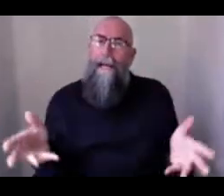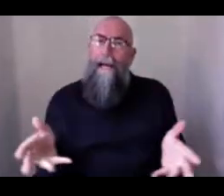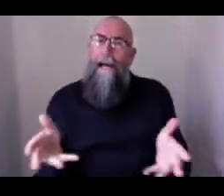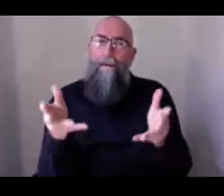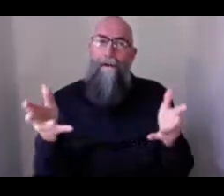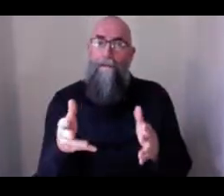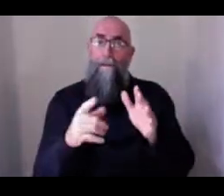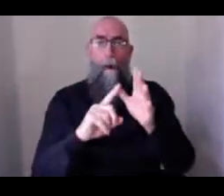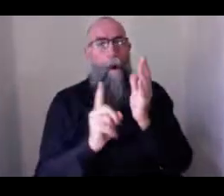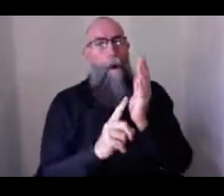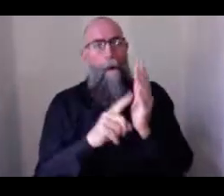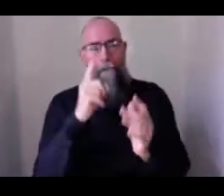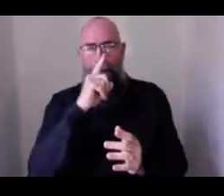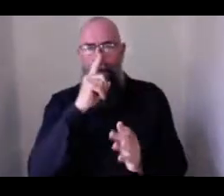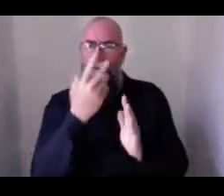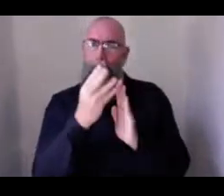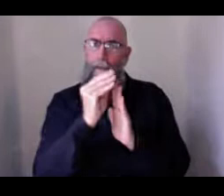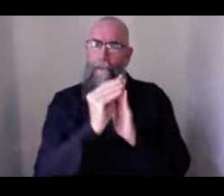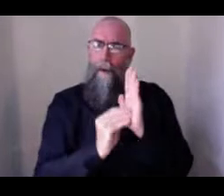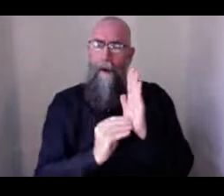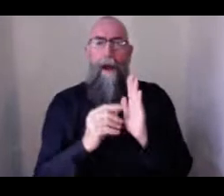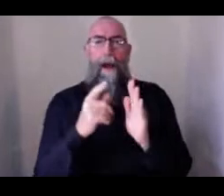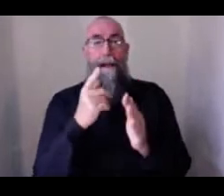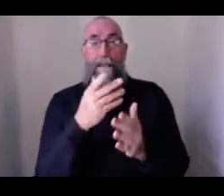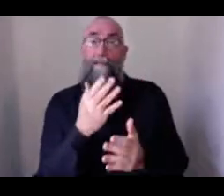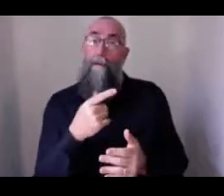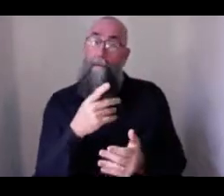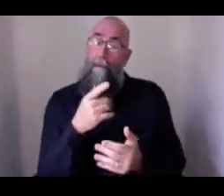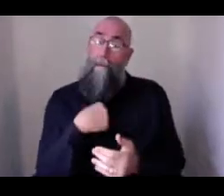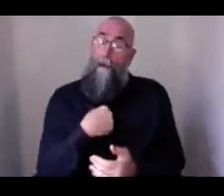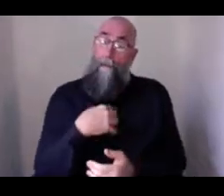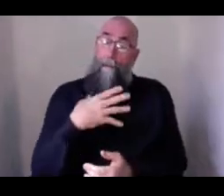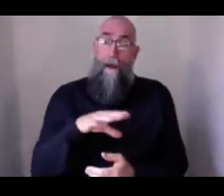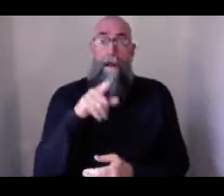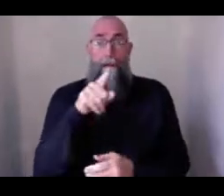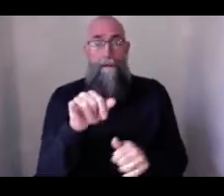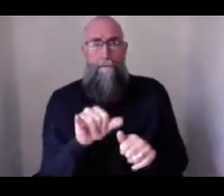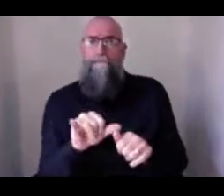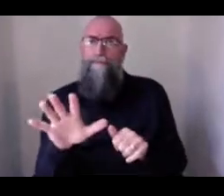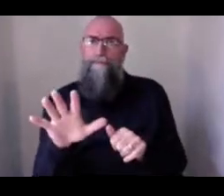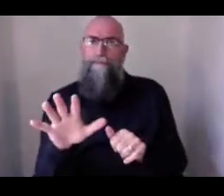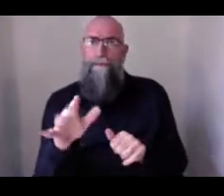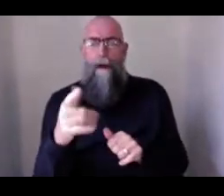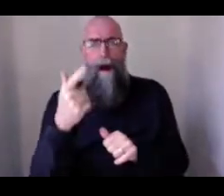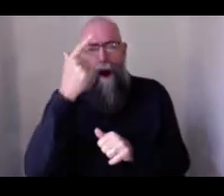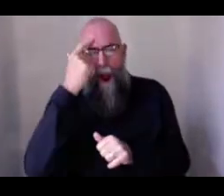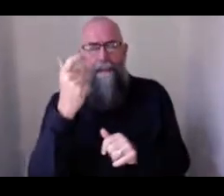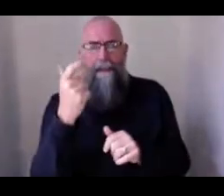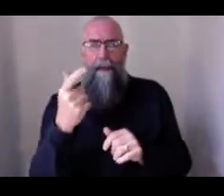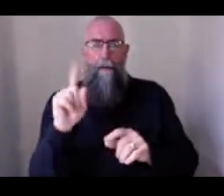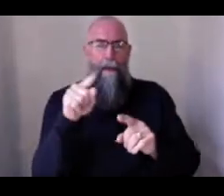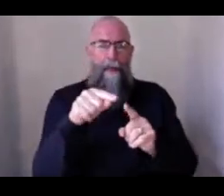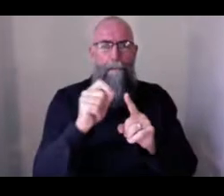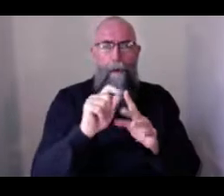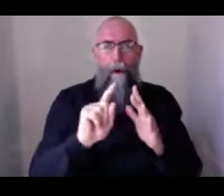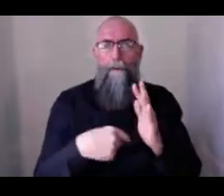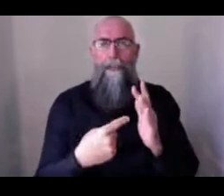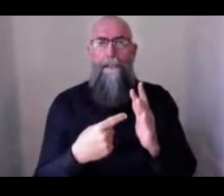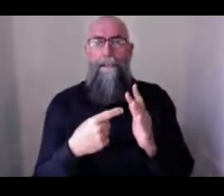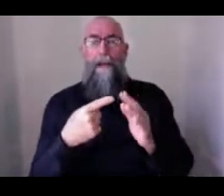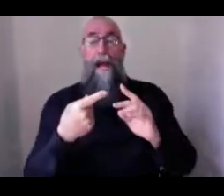project idea and how you sell that project. And if it includes yourself as an artist with disability, please mention that.